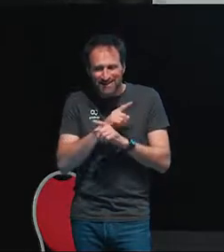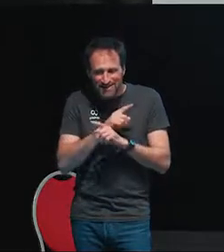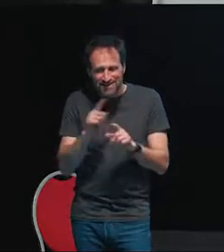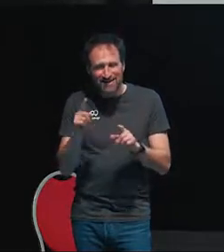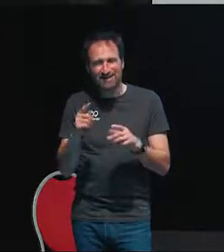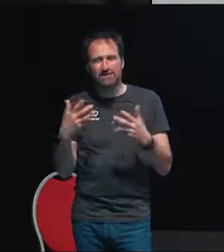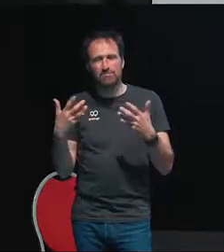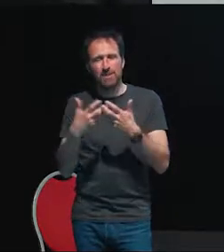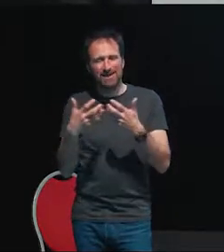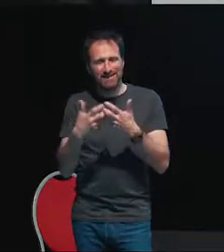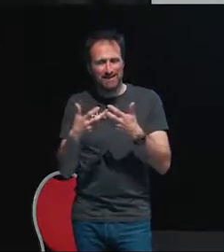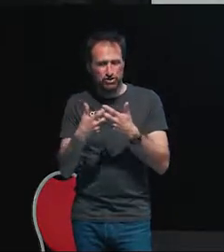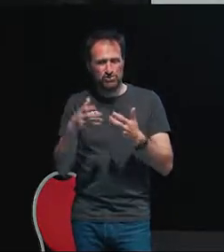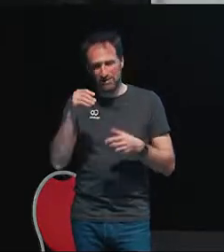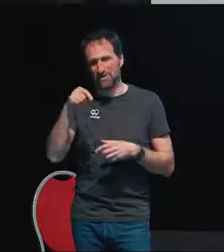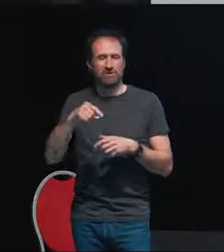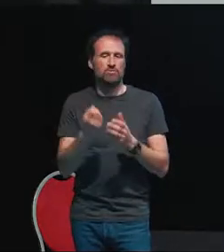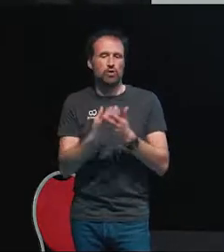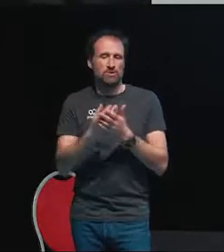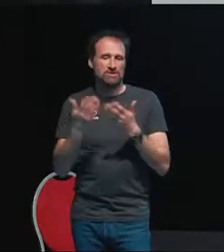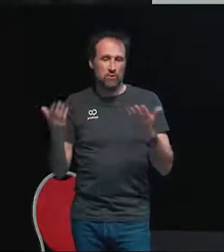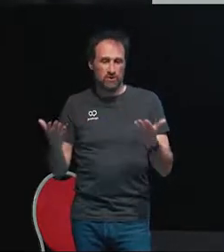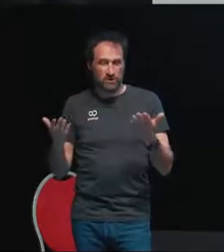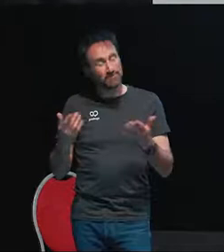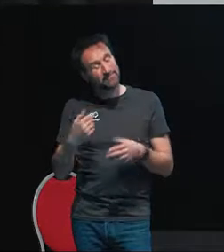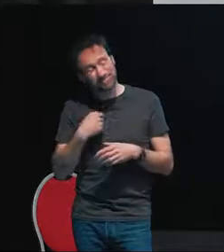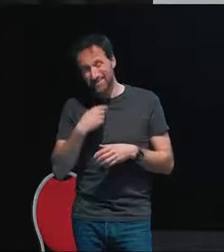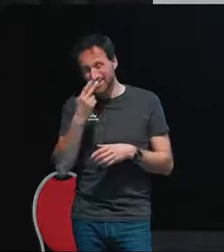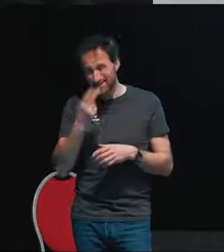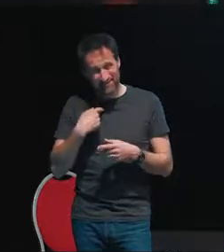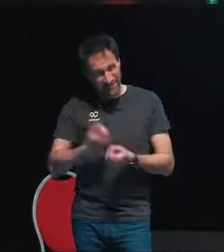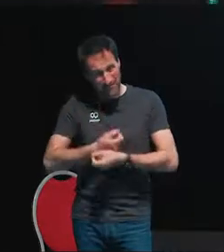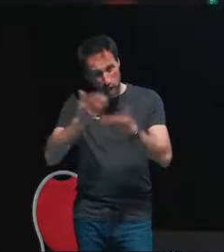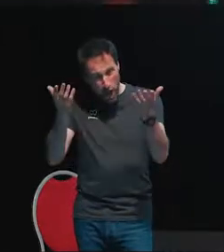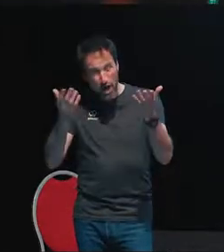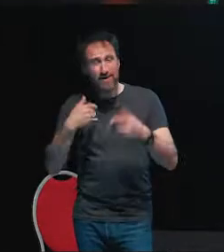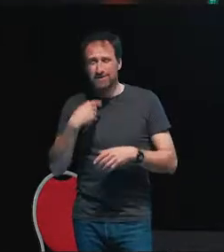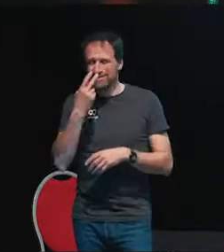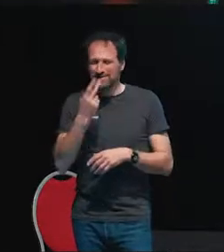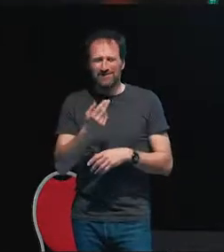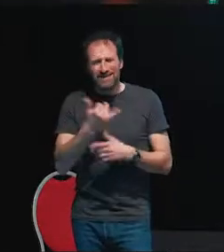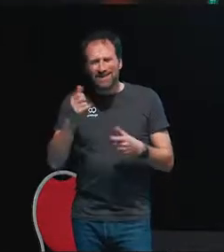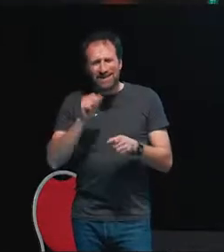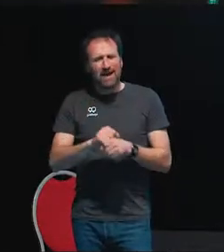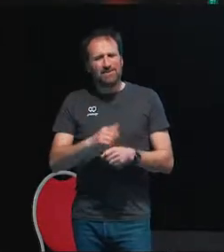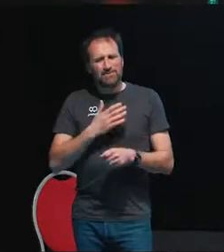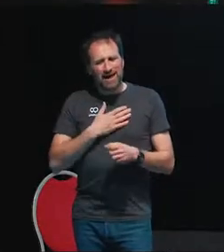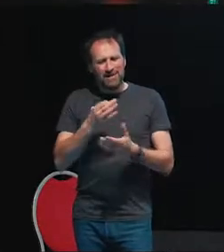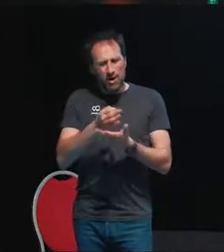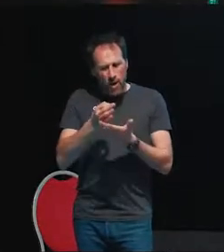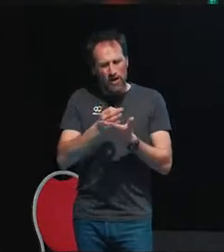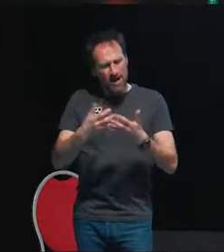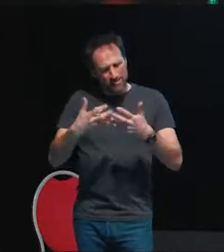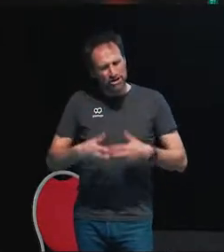thing I'll see how it looks once I deploy it I don't really have a reasonable way to run it on my local machine and deploying